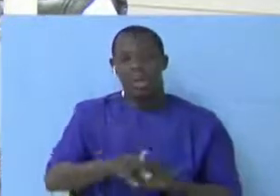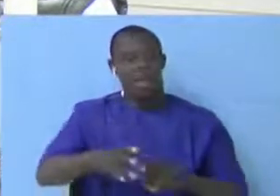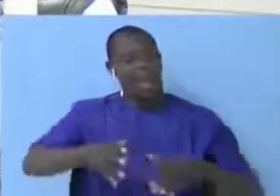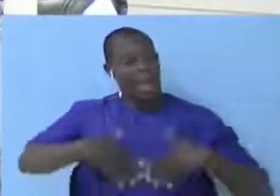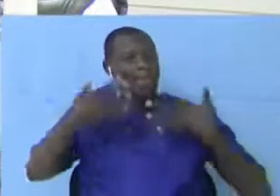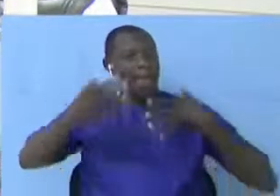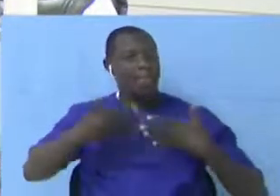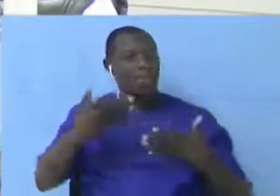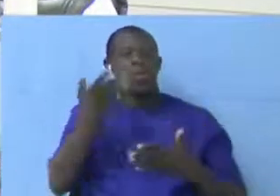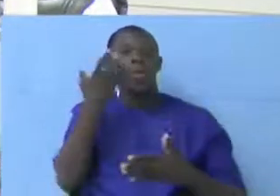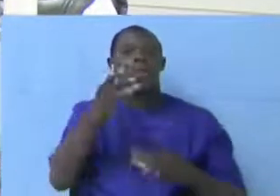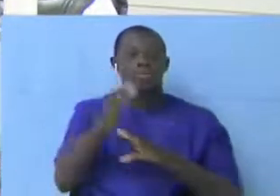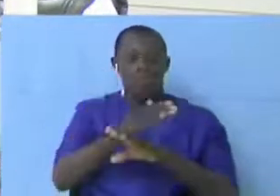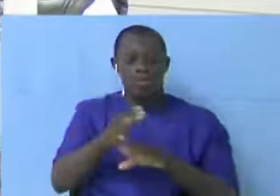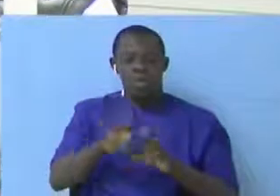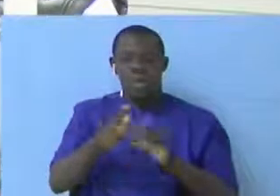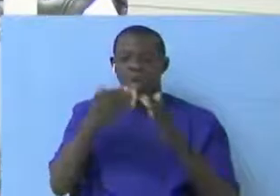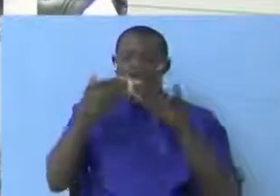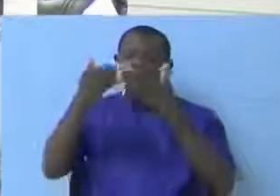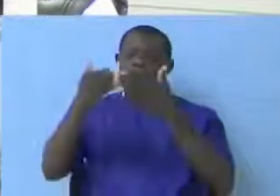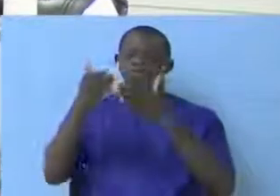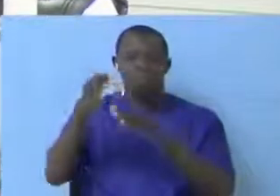breakthrough.